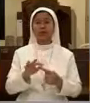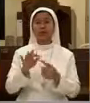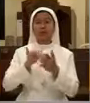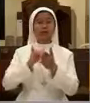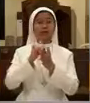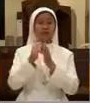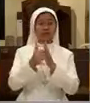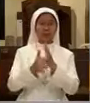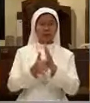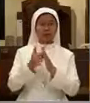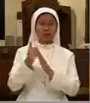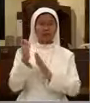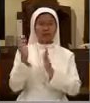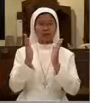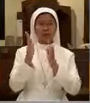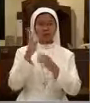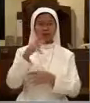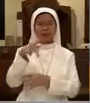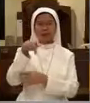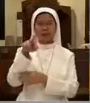by the propaganda feed,